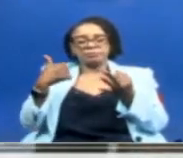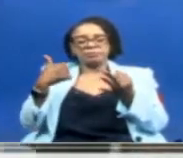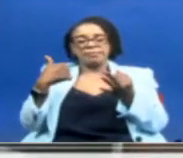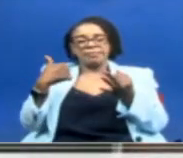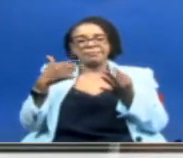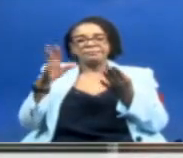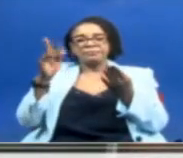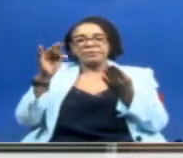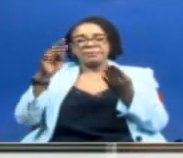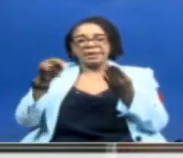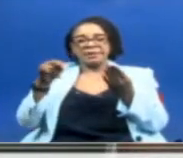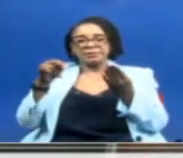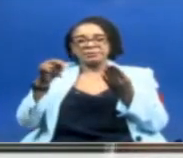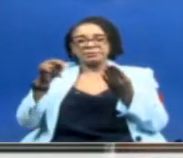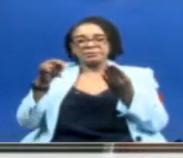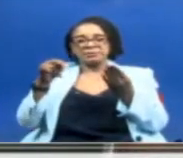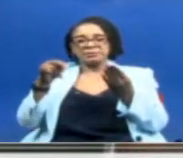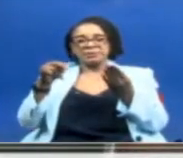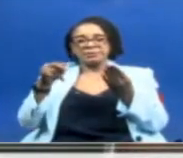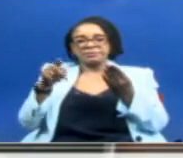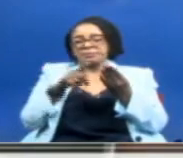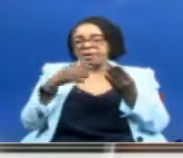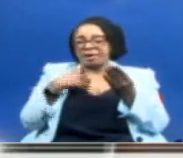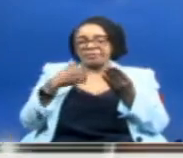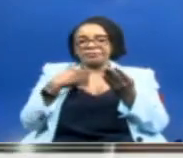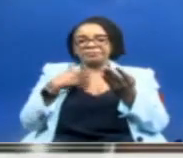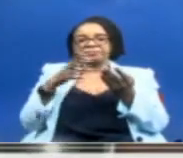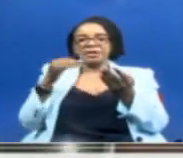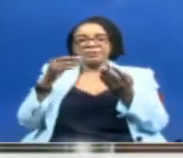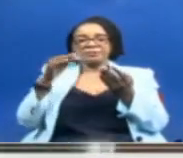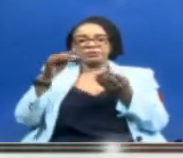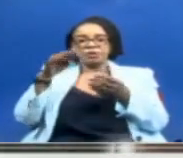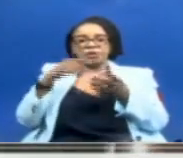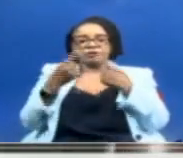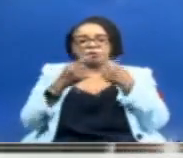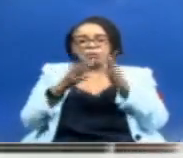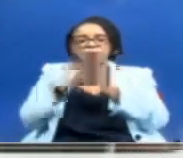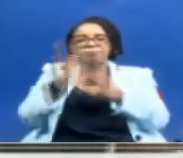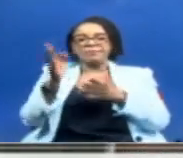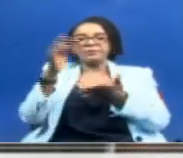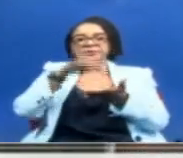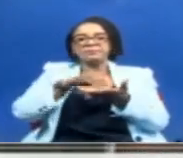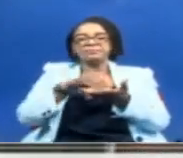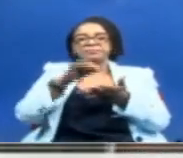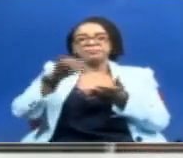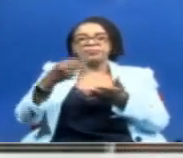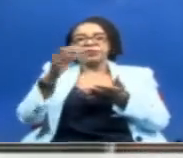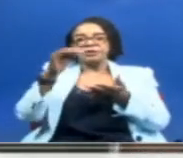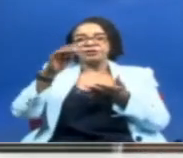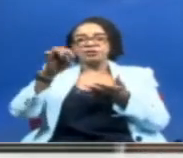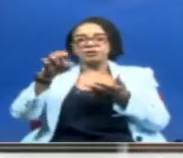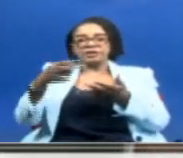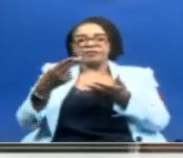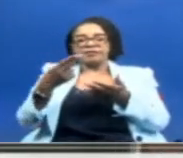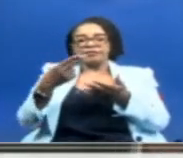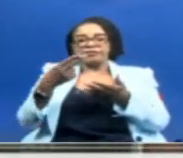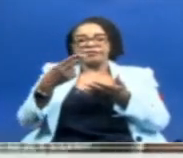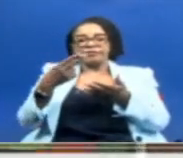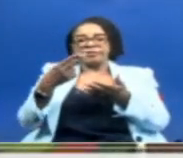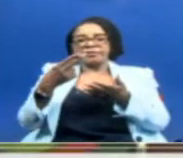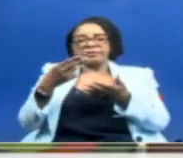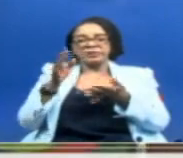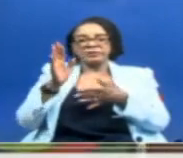Brian, we will see if there's any chance. Brian Mandela, I will talk with him again. Joseph Okumu is big question. He is